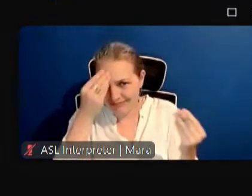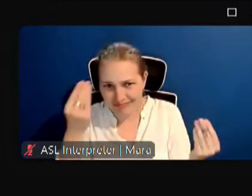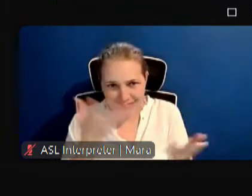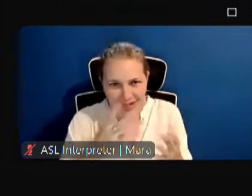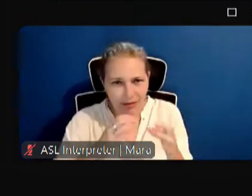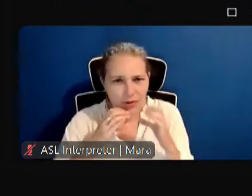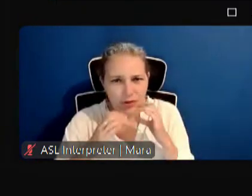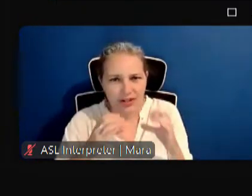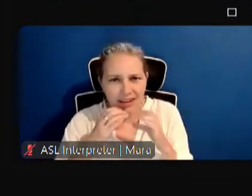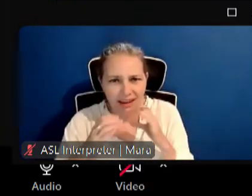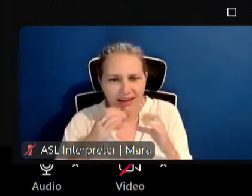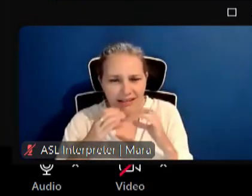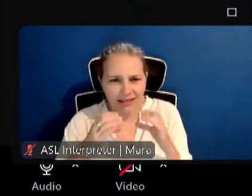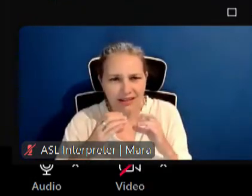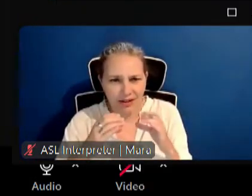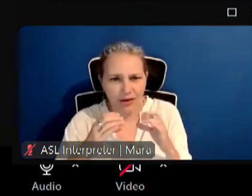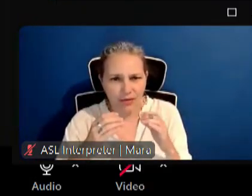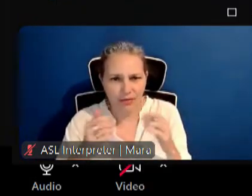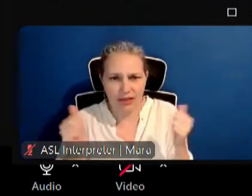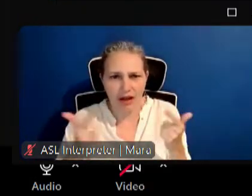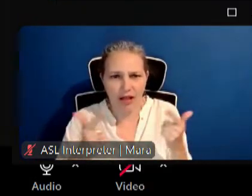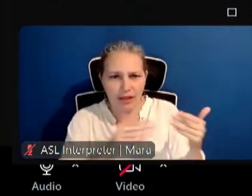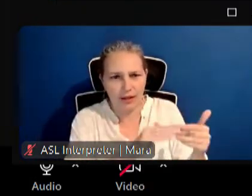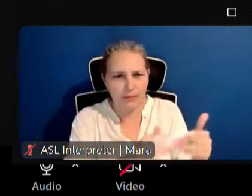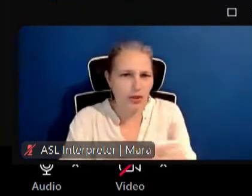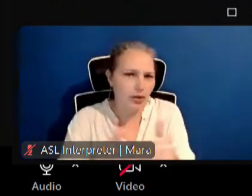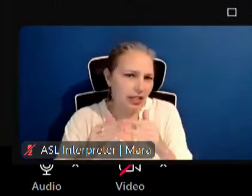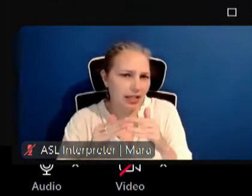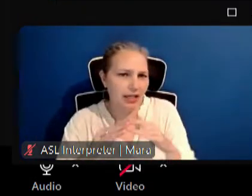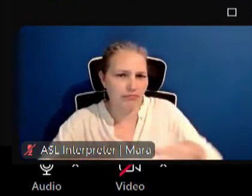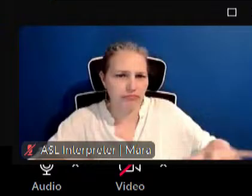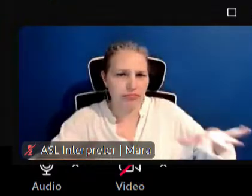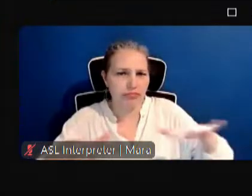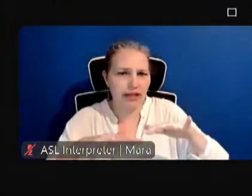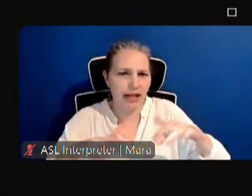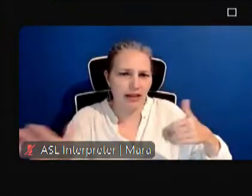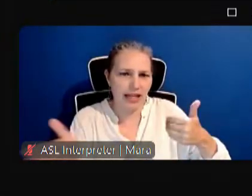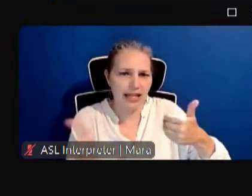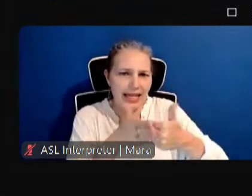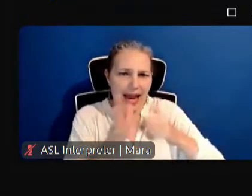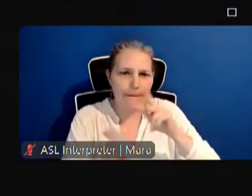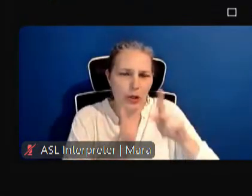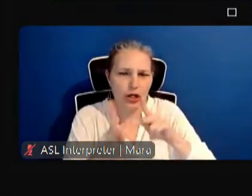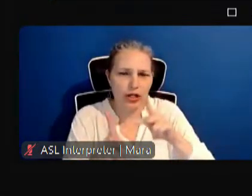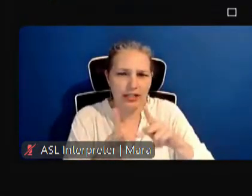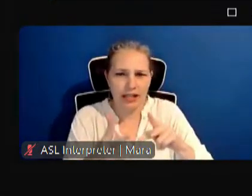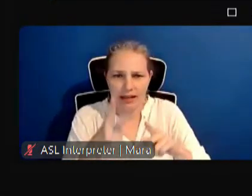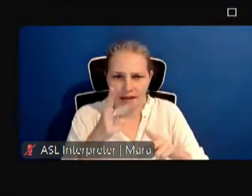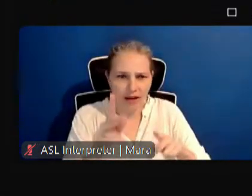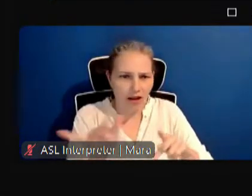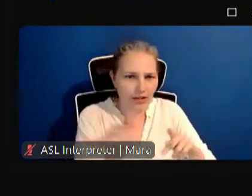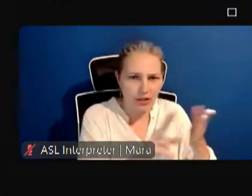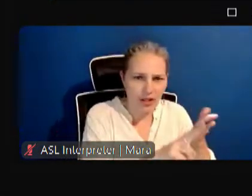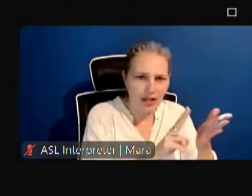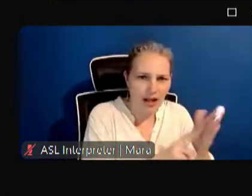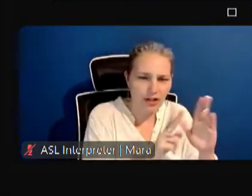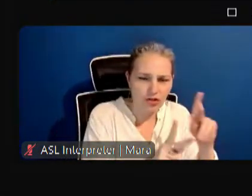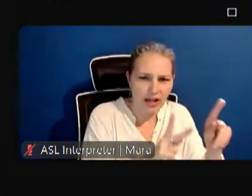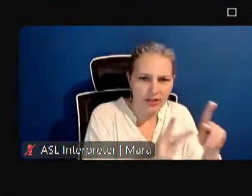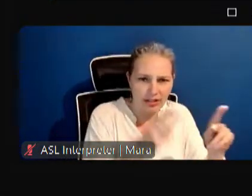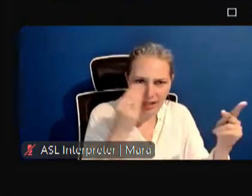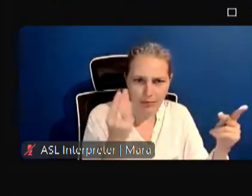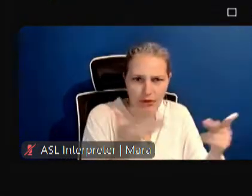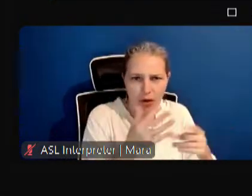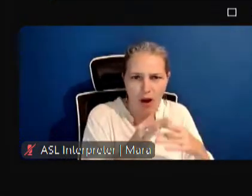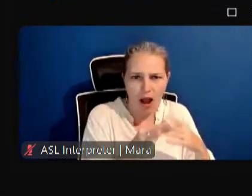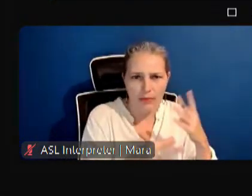the community and the neighbors about contractors that are an option for rebuild and other